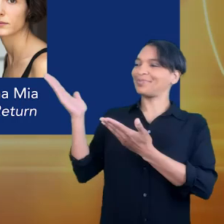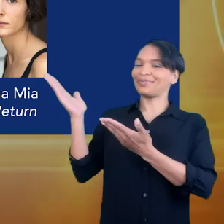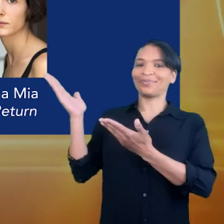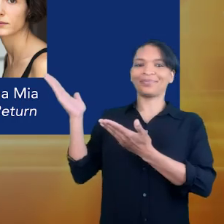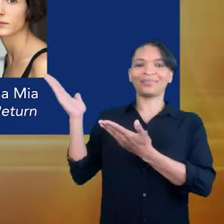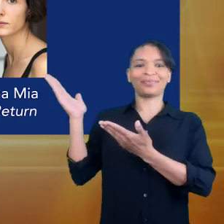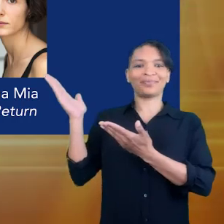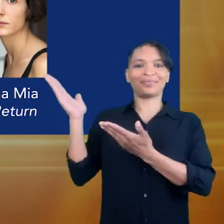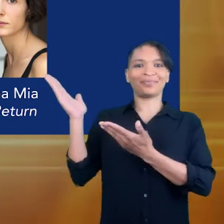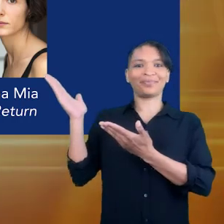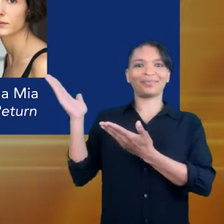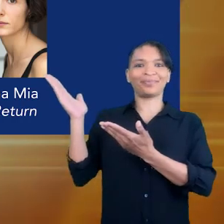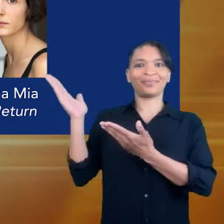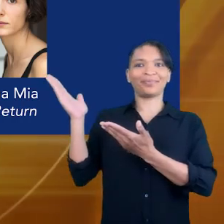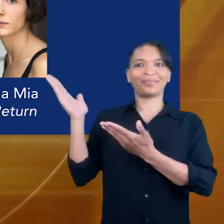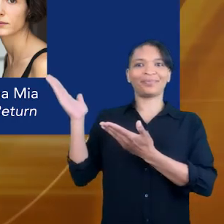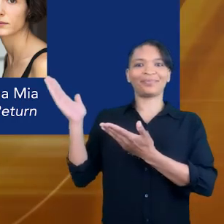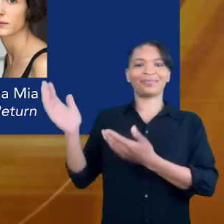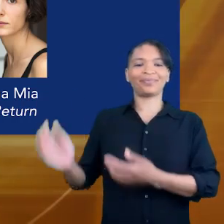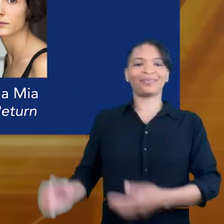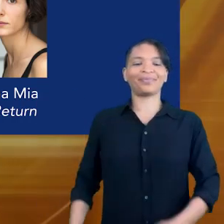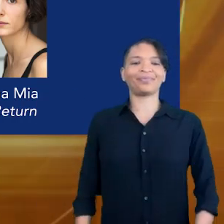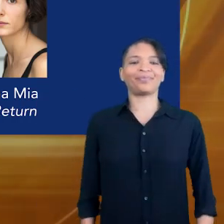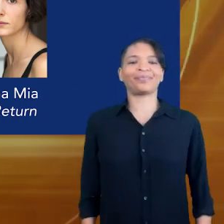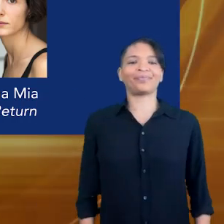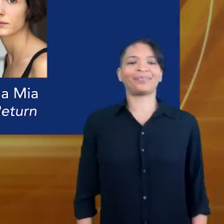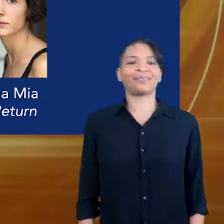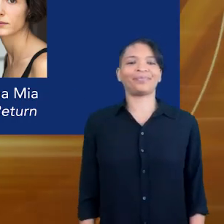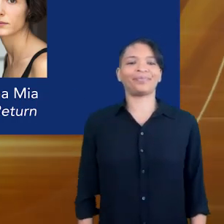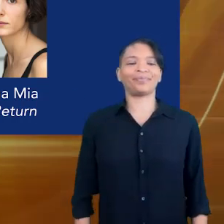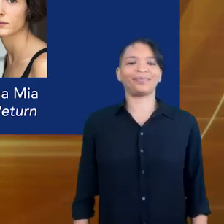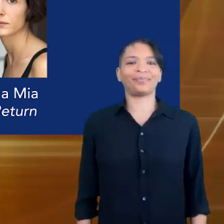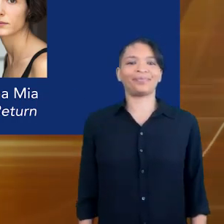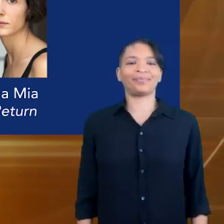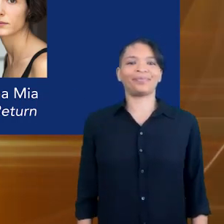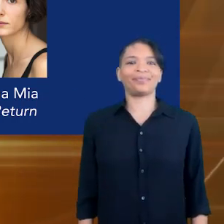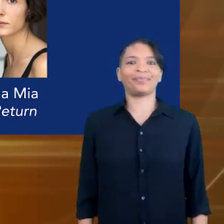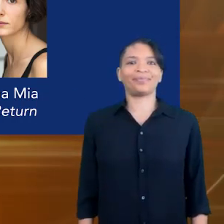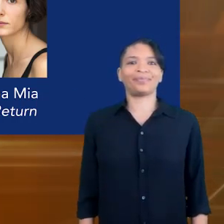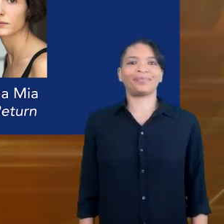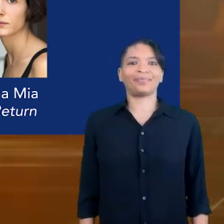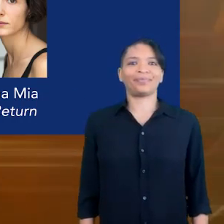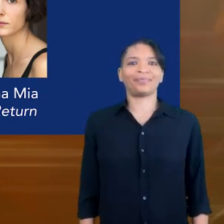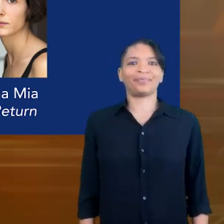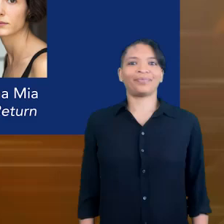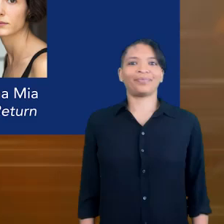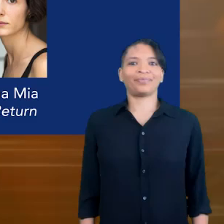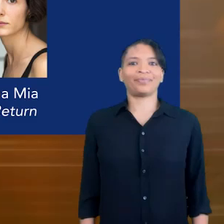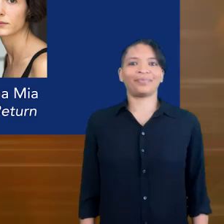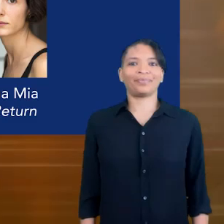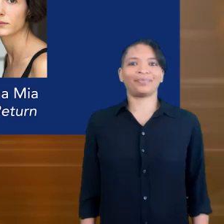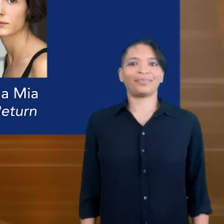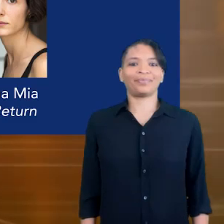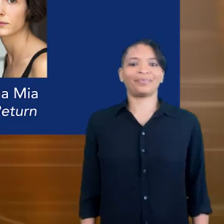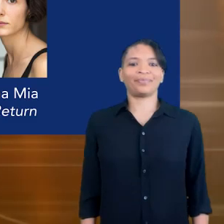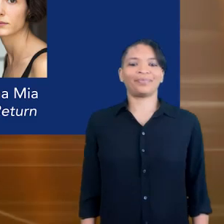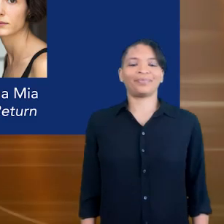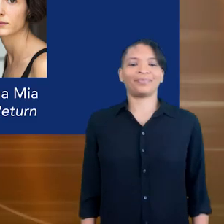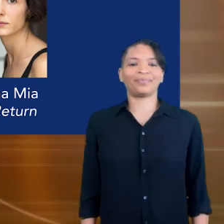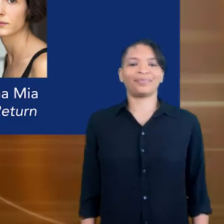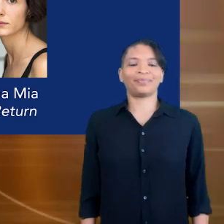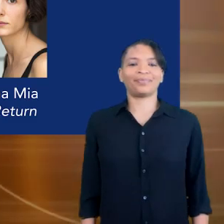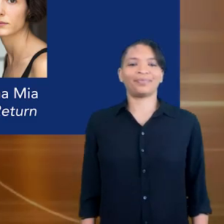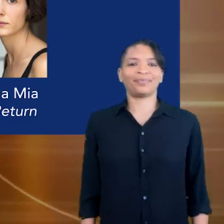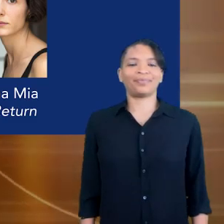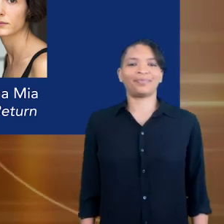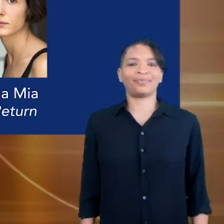Out, Apollinaire Theater Company; Becca A. Lewis, The Strange Undoing of Prudencia Hart, Apollinaire